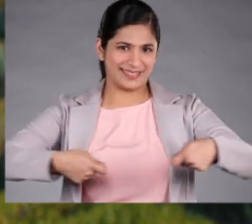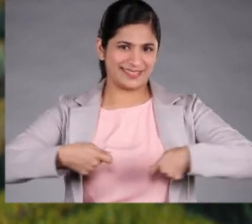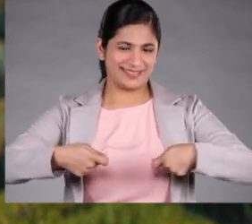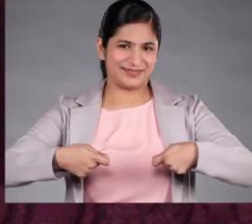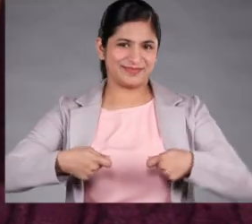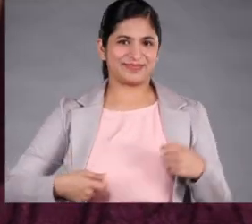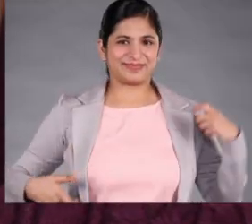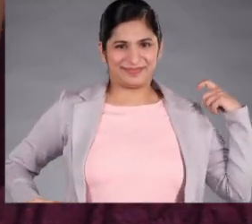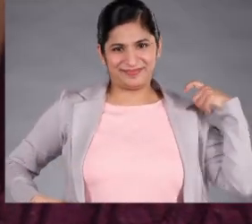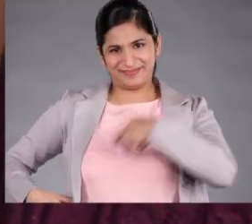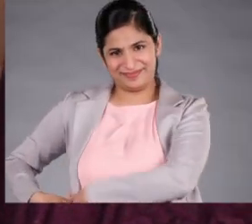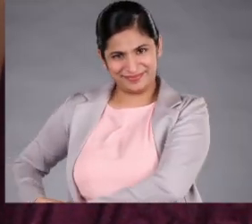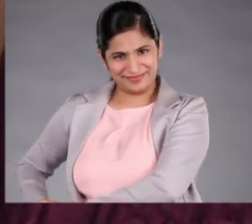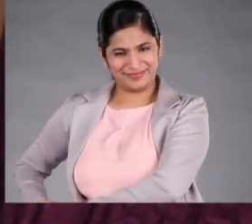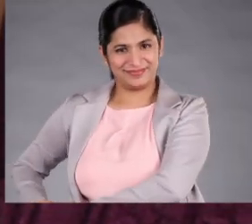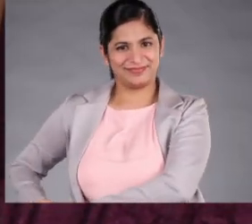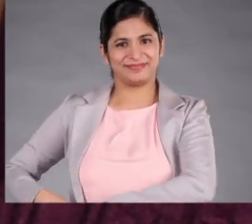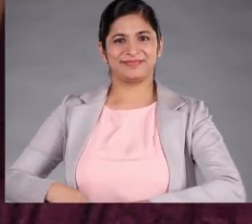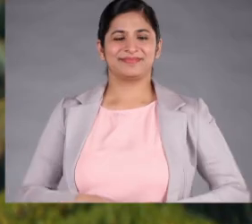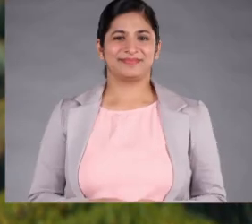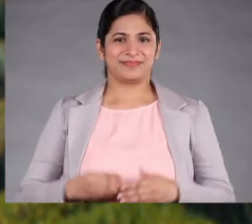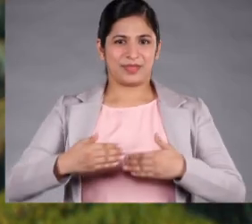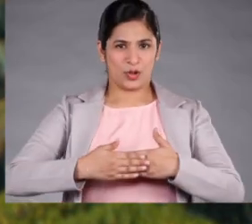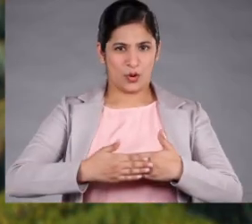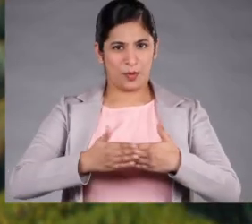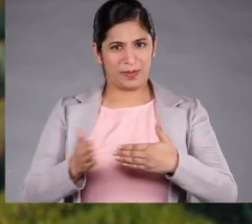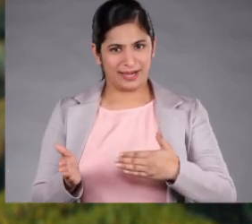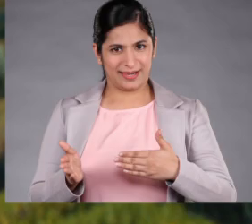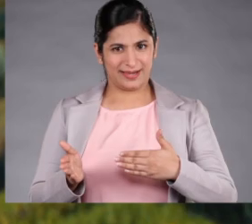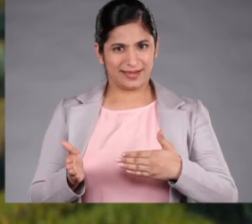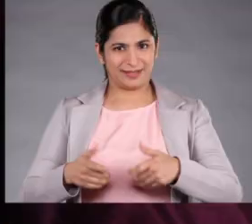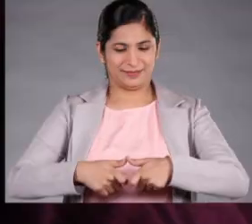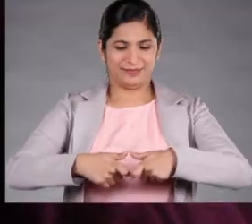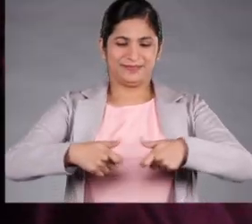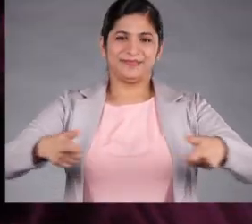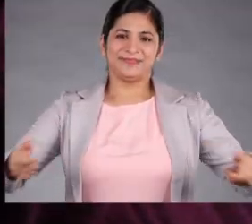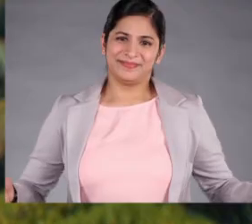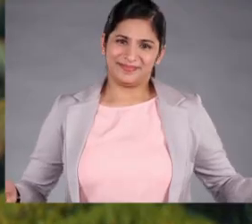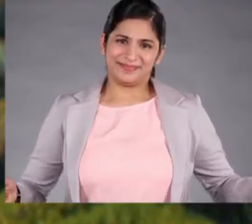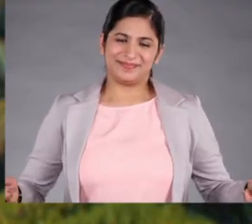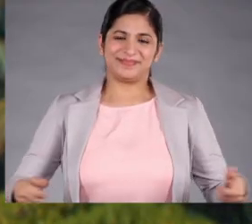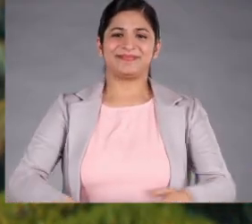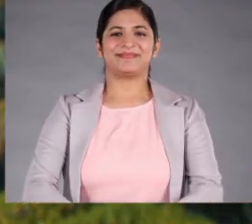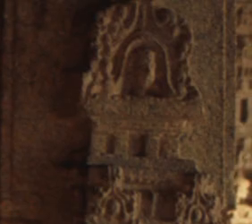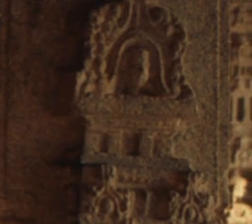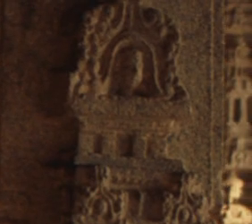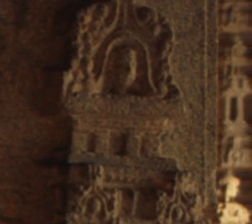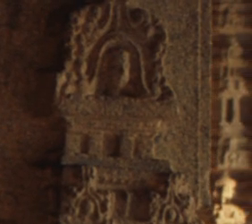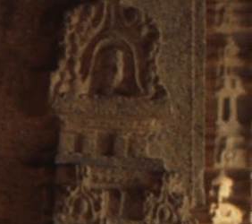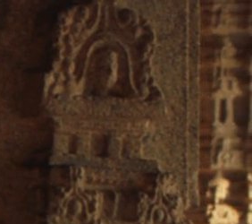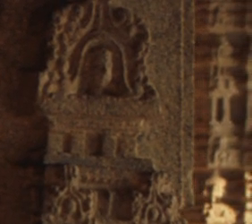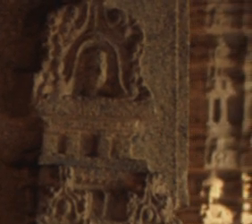business class, pull the additional shoulder strap to fasten your seat belt. To unfasten your seat belt, lift the metal flap like this.